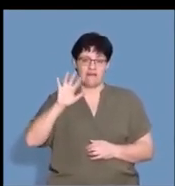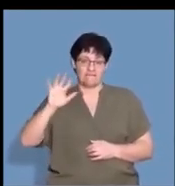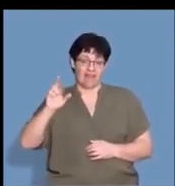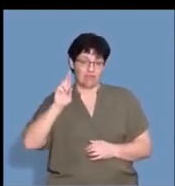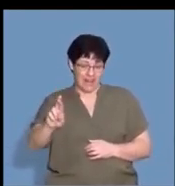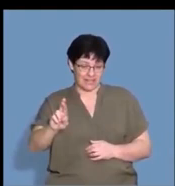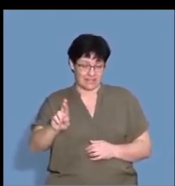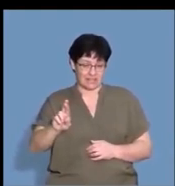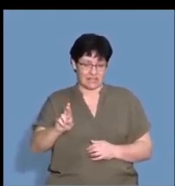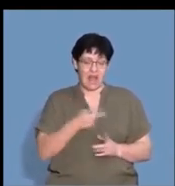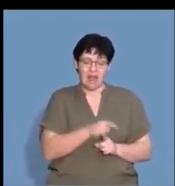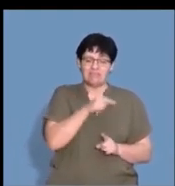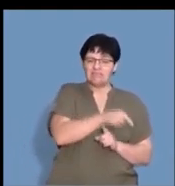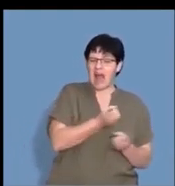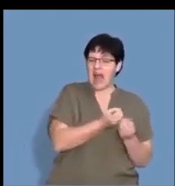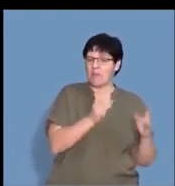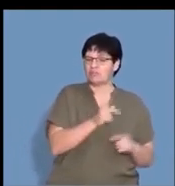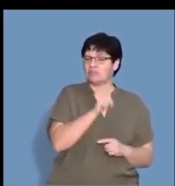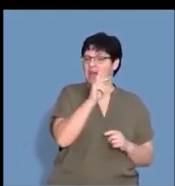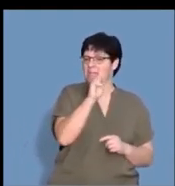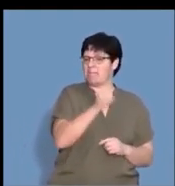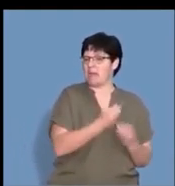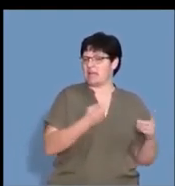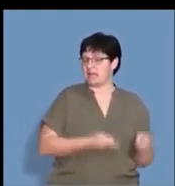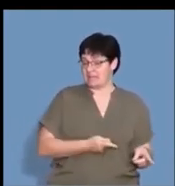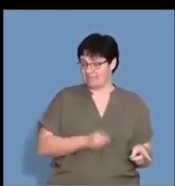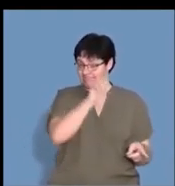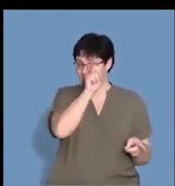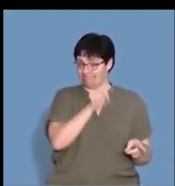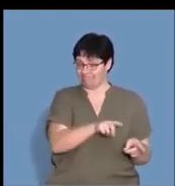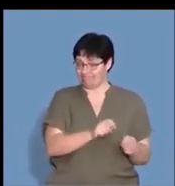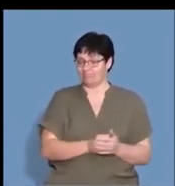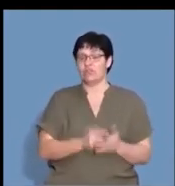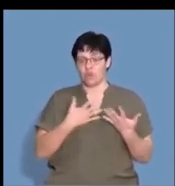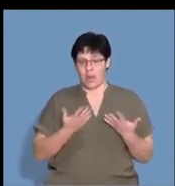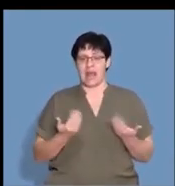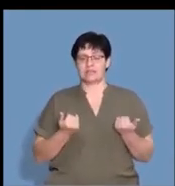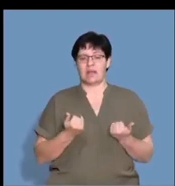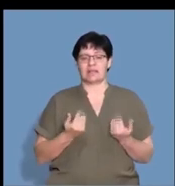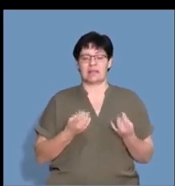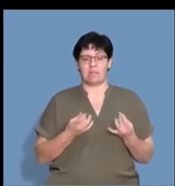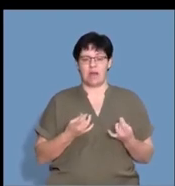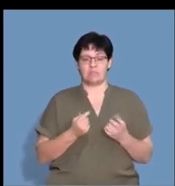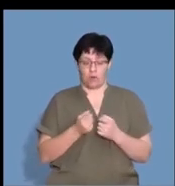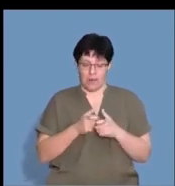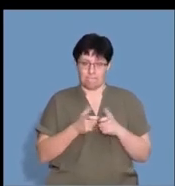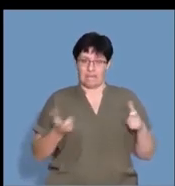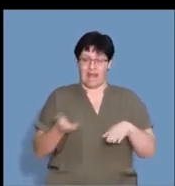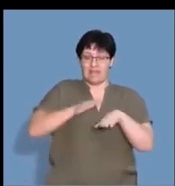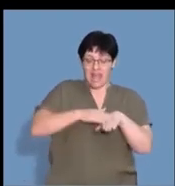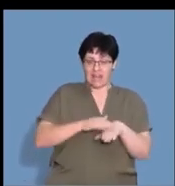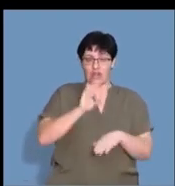675,55 Rand, and how much is that in kilometers? Now I'm expecting a number that's slightly bigger than